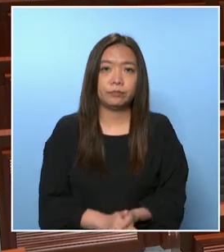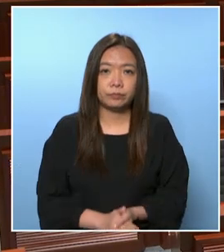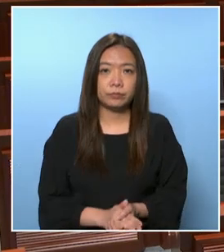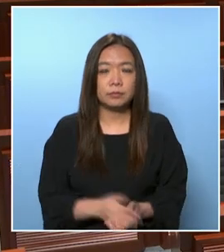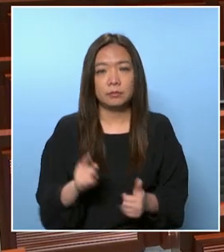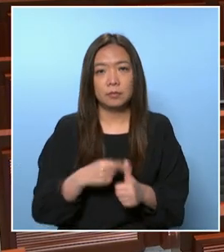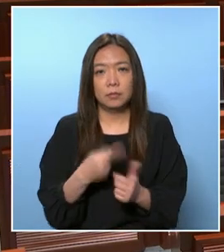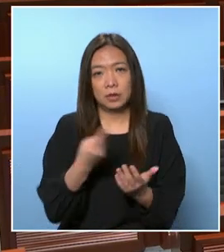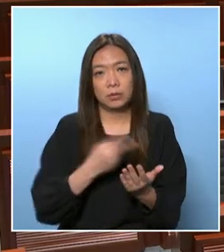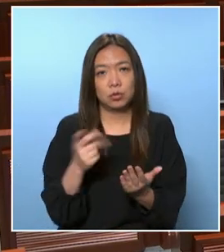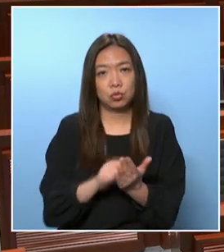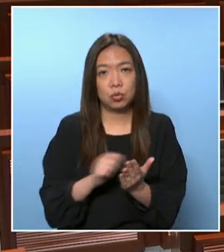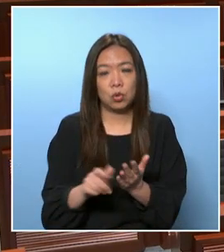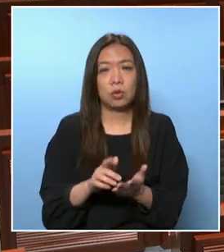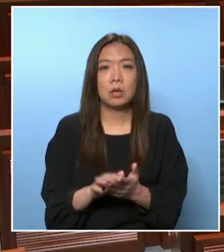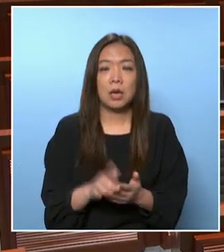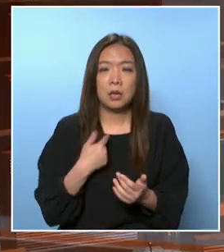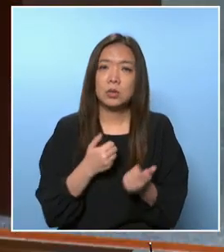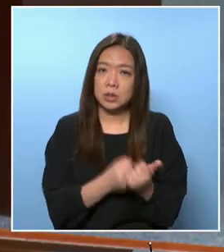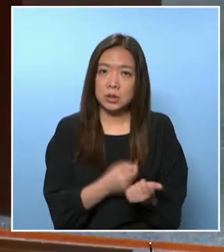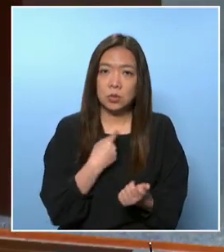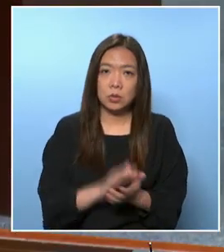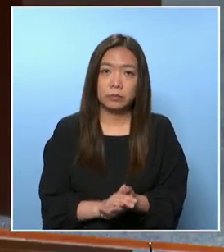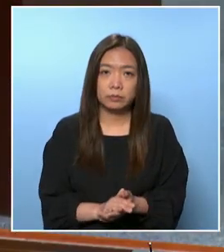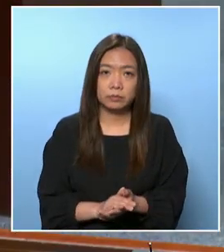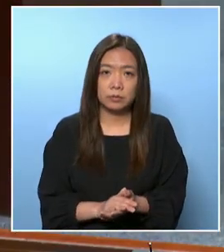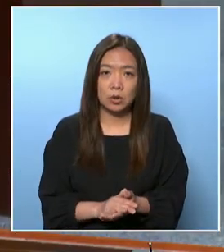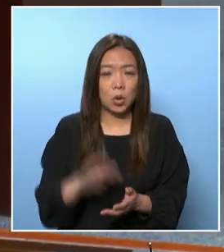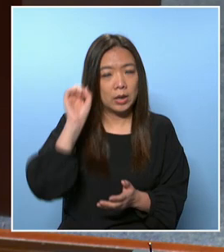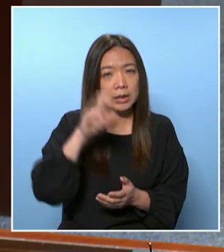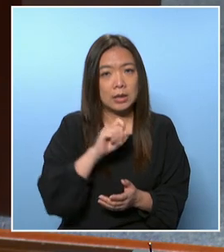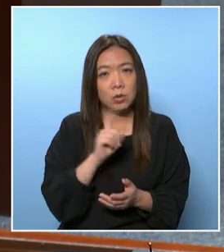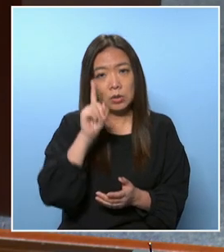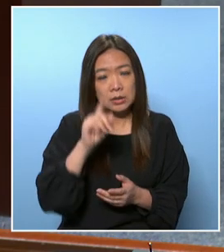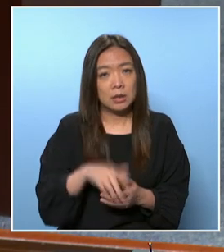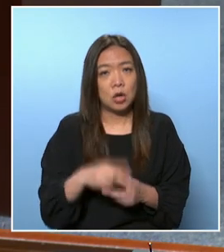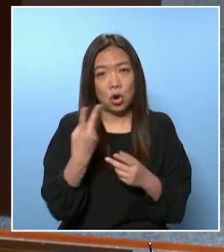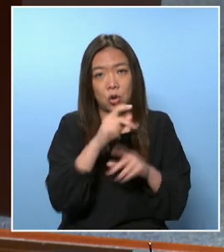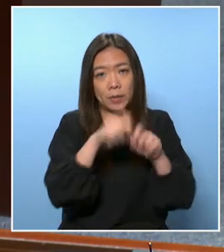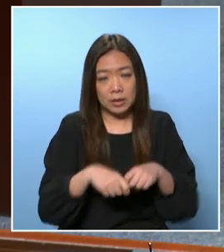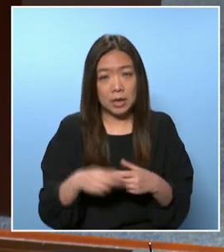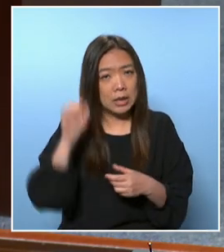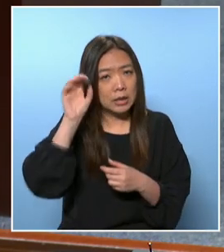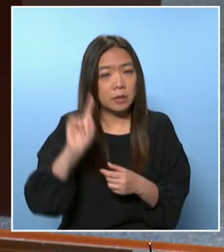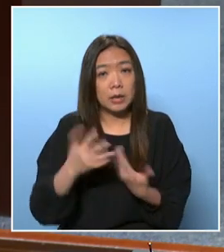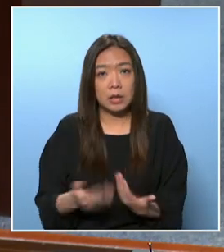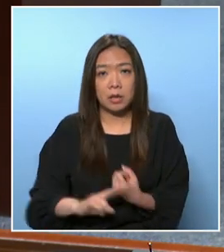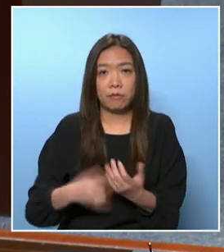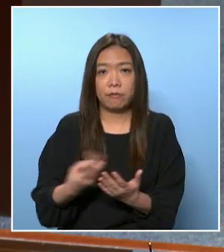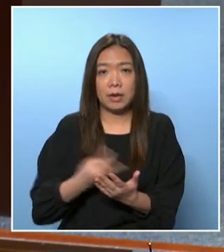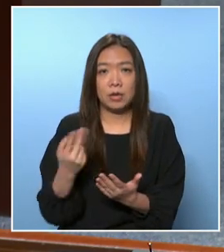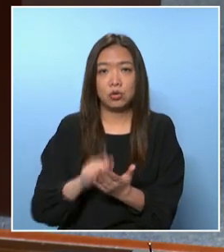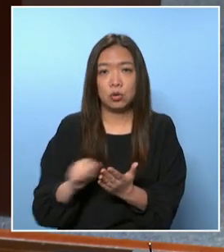Dr. David Lam, Chairman, thank you. The spirit of the bill is worth supporting. I've got one